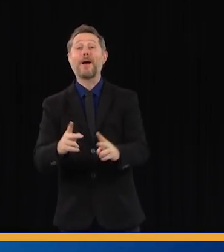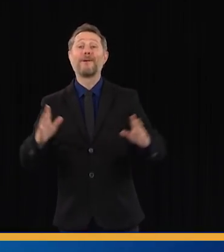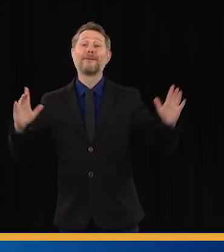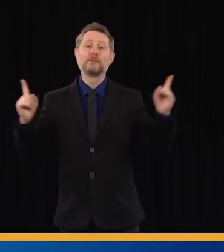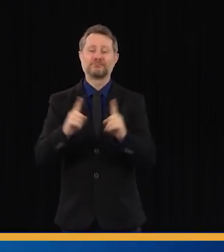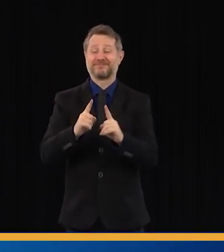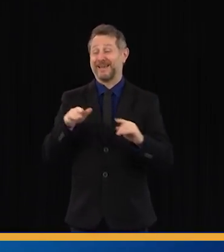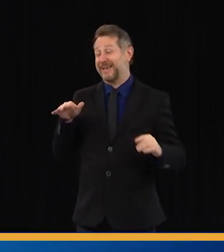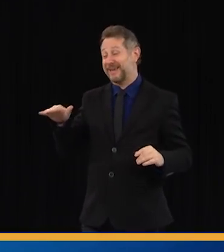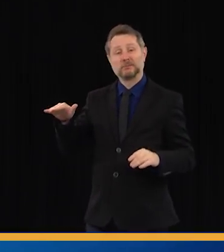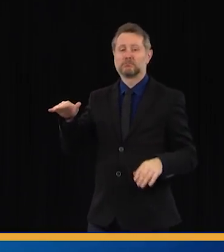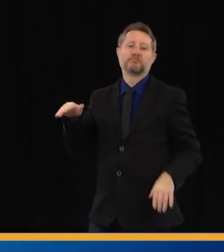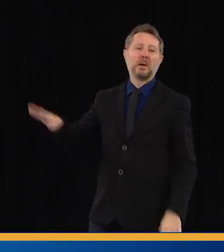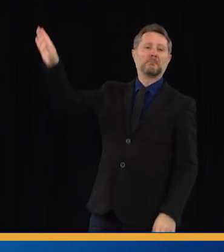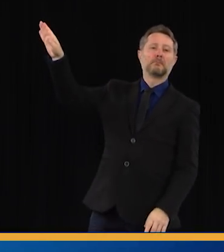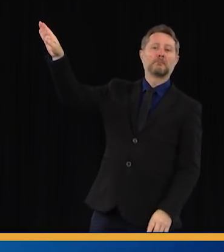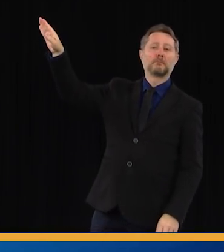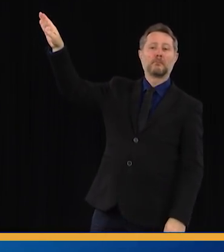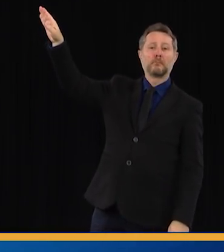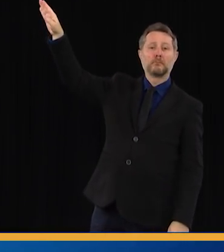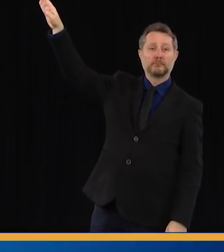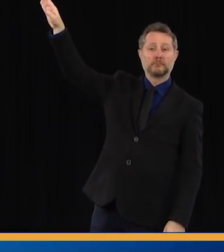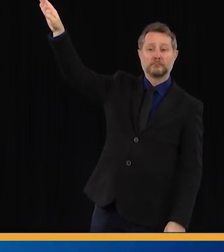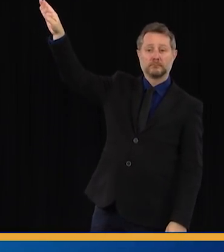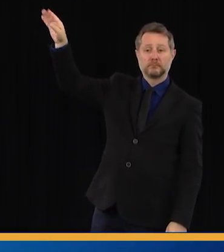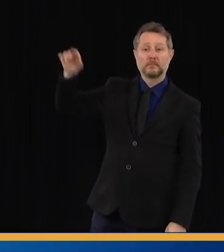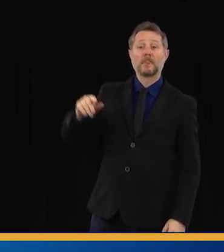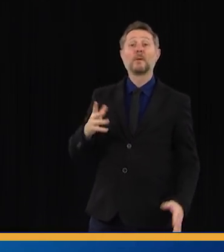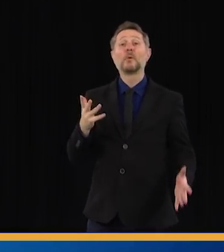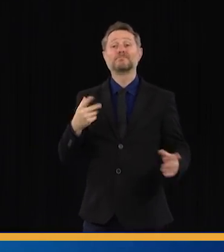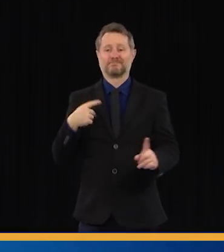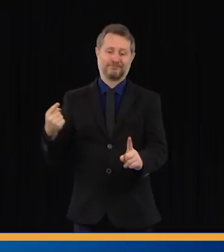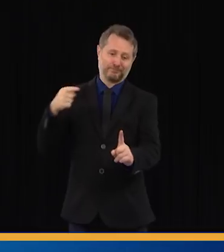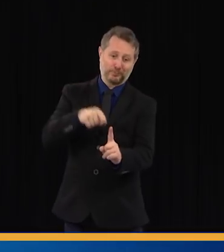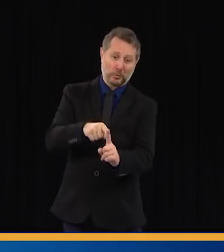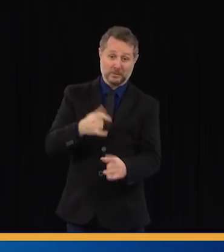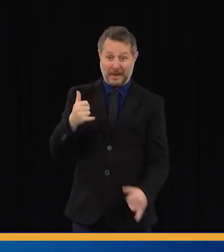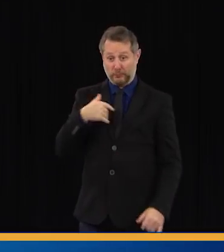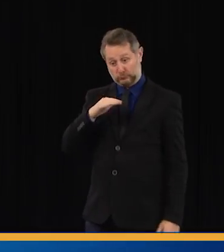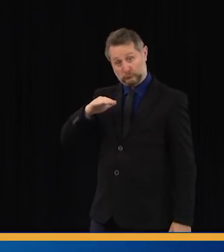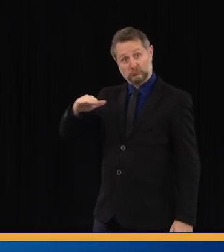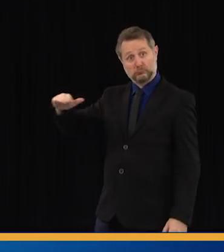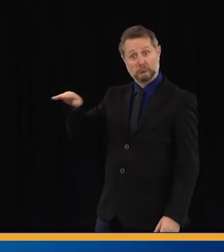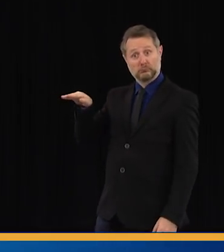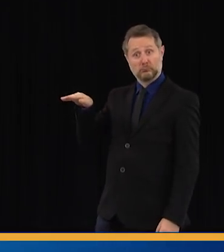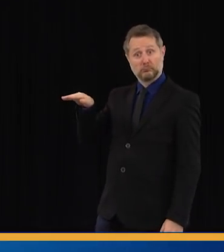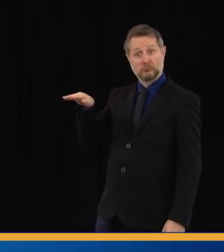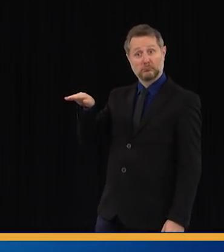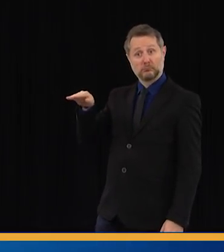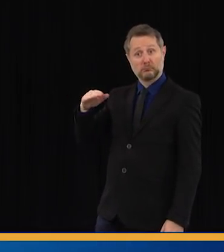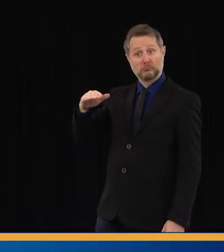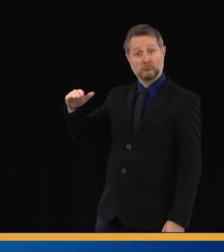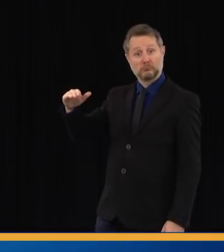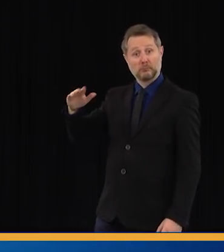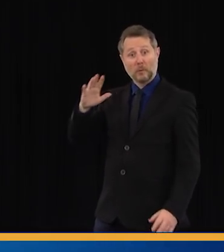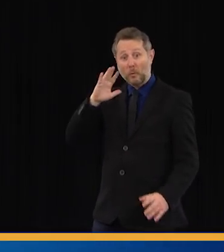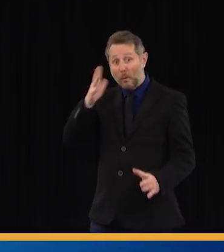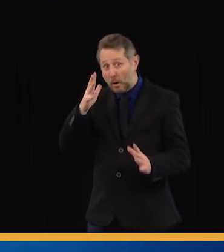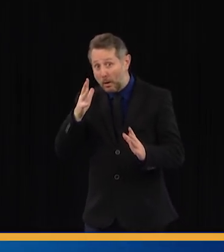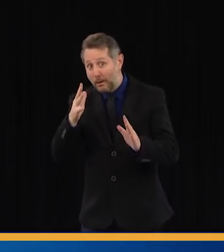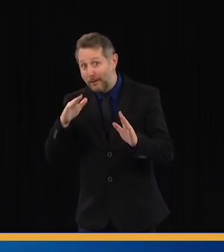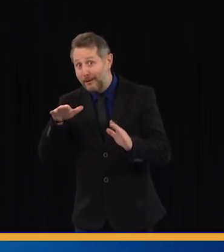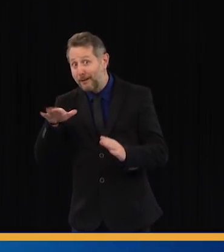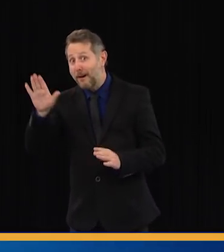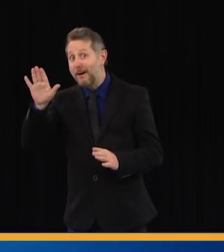back. But, yes, I think you can say the worst is over, because the worst here are people